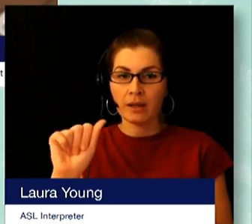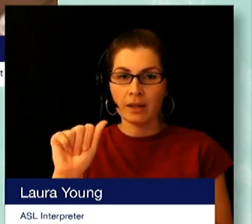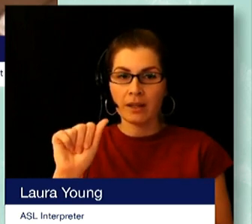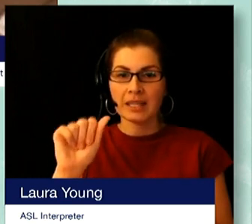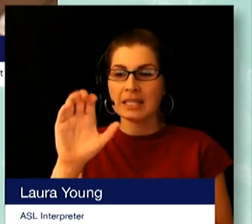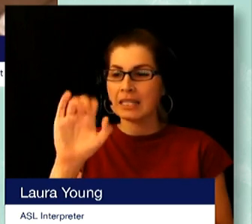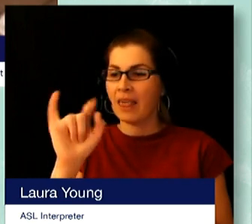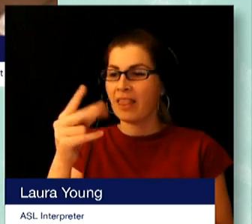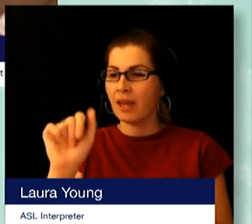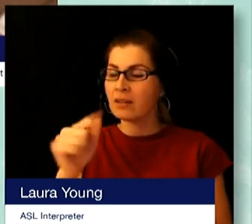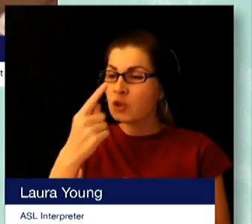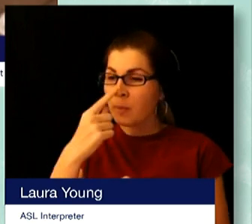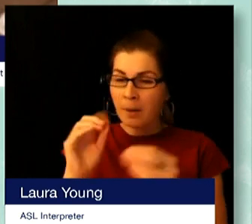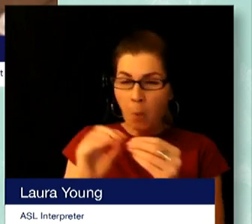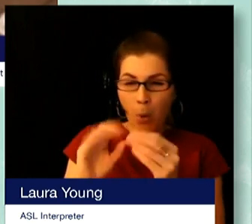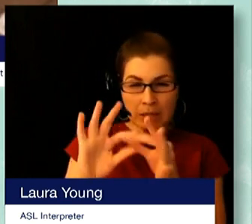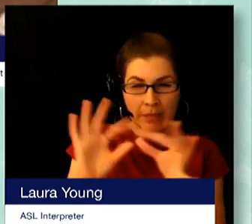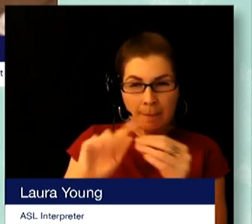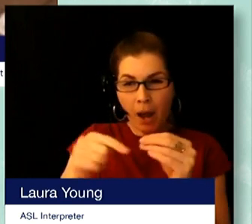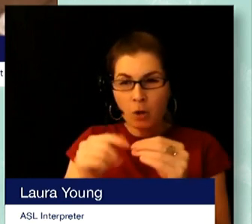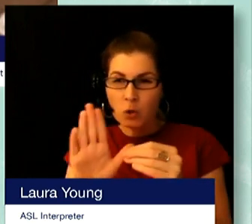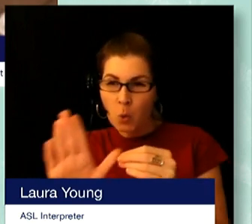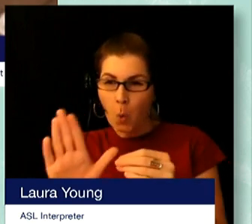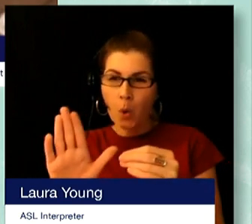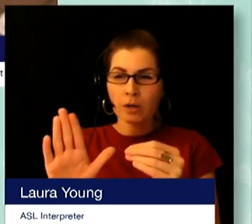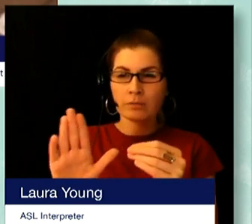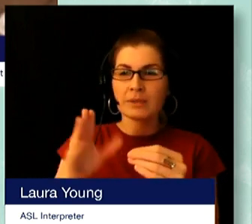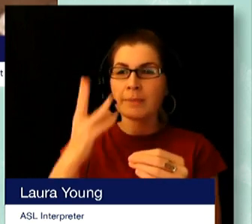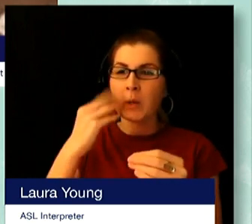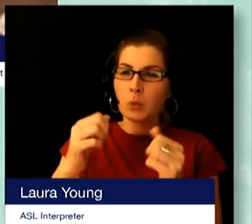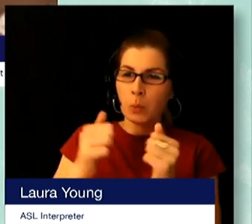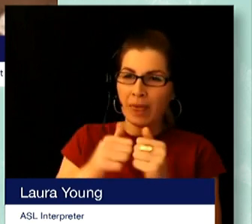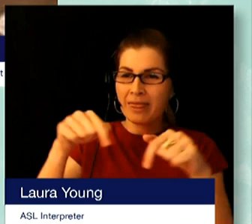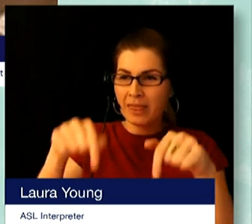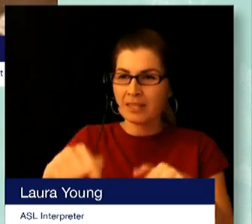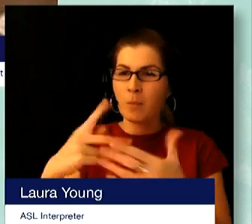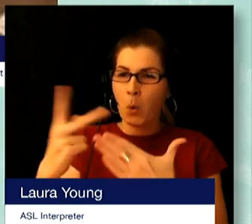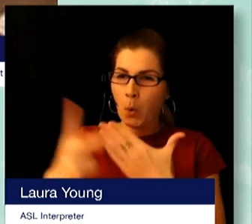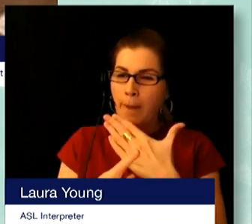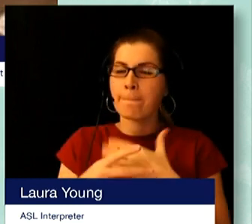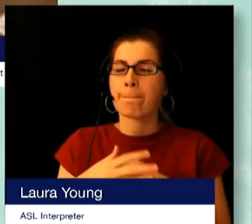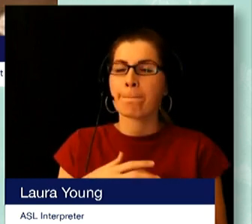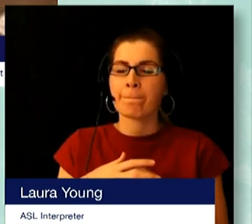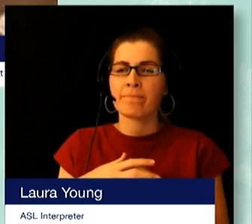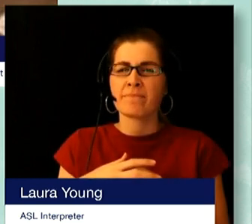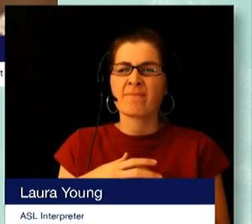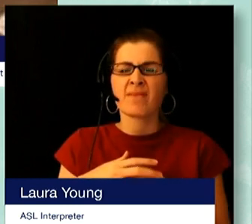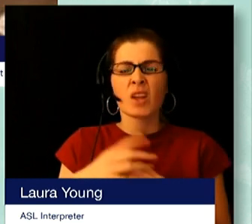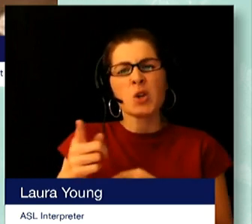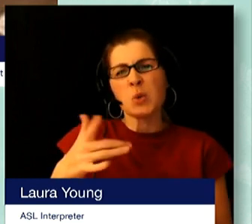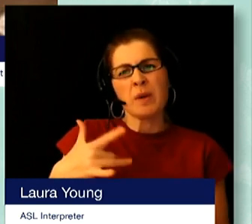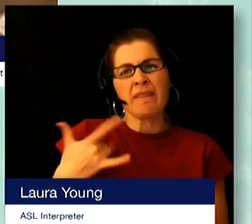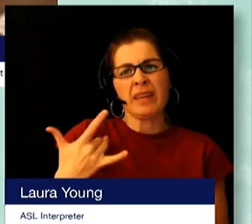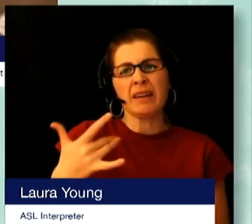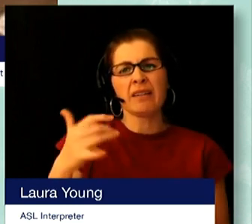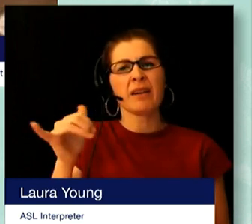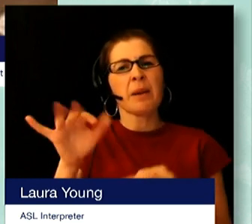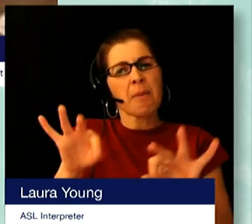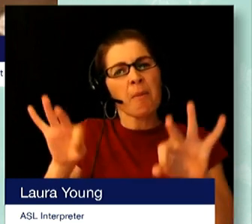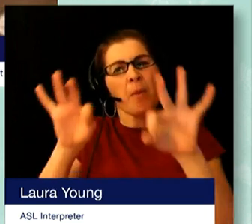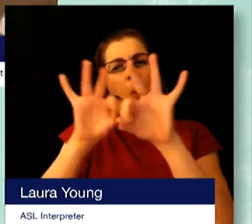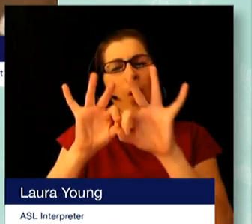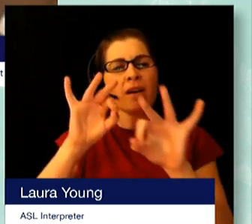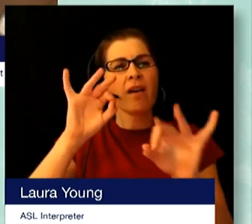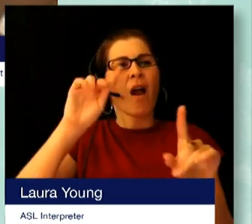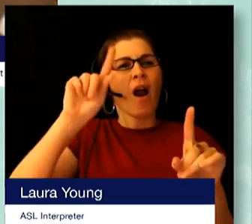your experience with the Clemency Project in 2014. And from that experience, you know, why do you think it is so important for governors to commit